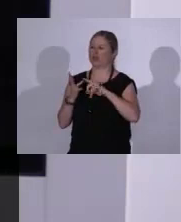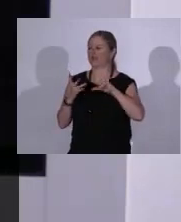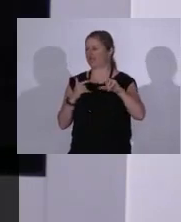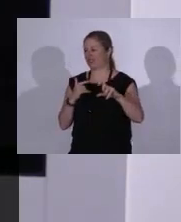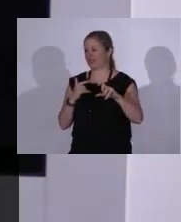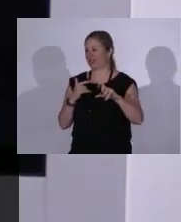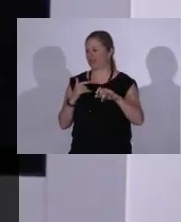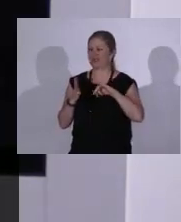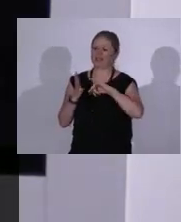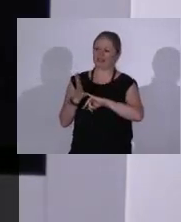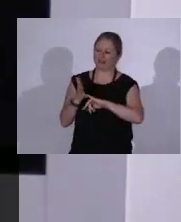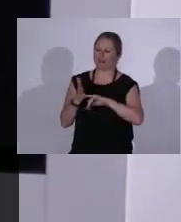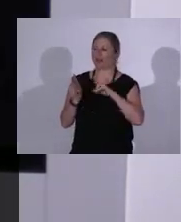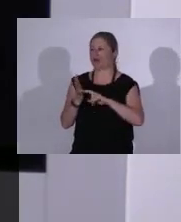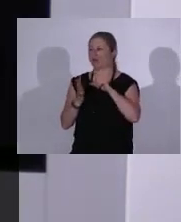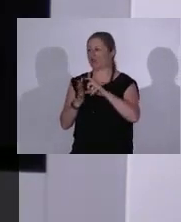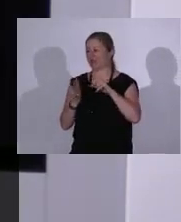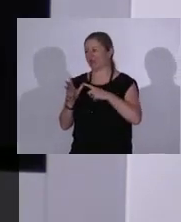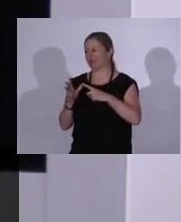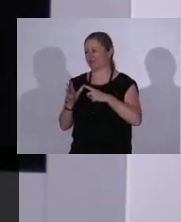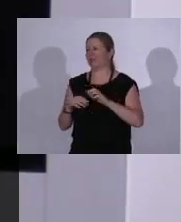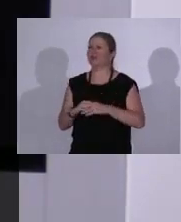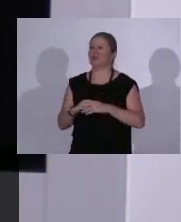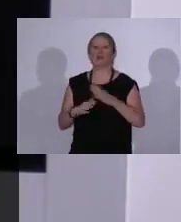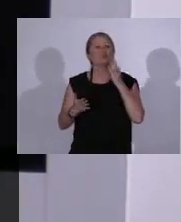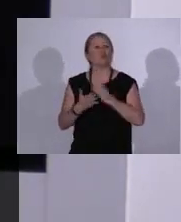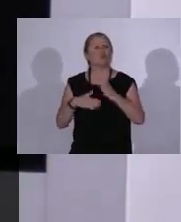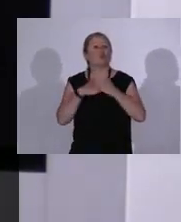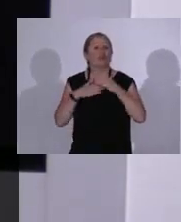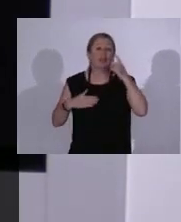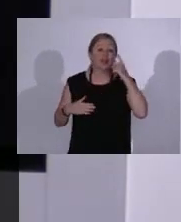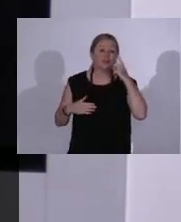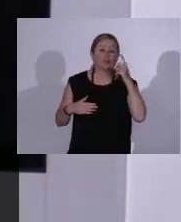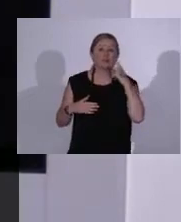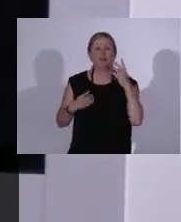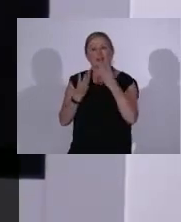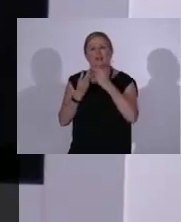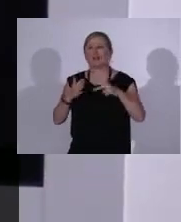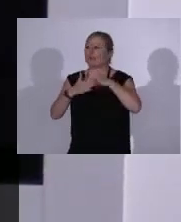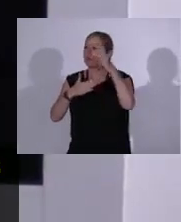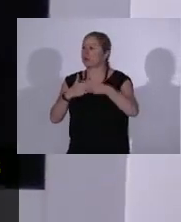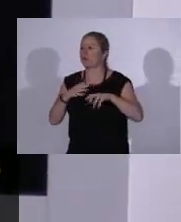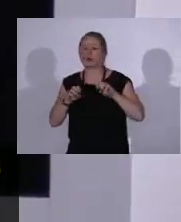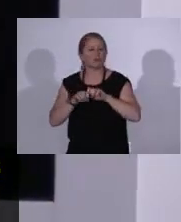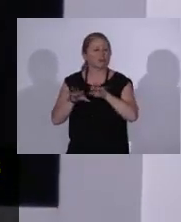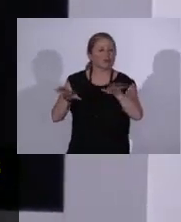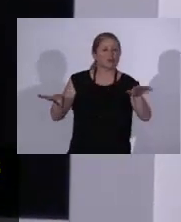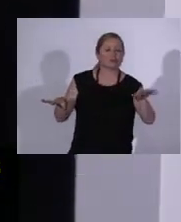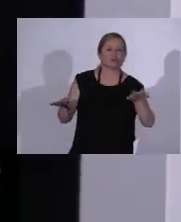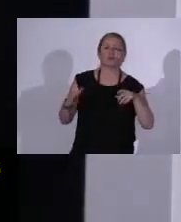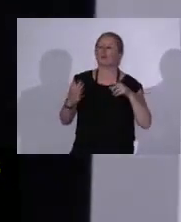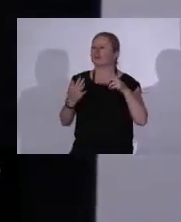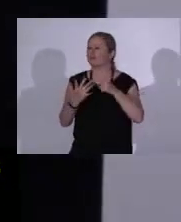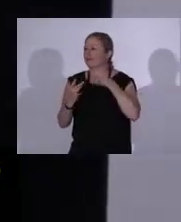District Netball Association. And so what we would really love to see is that these sorts of programs spreading throughout all of the associations. They all run